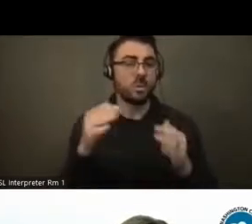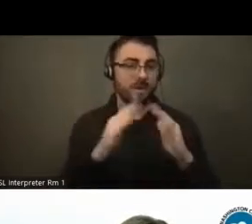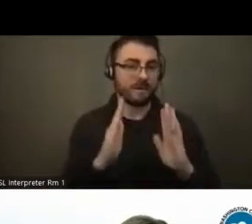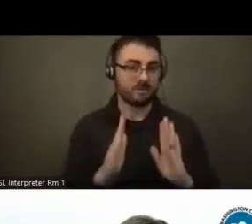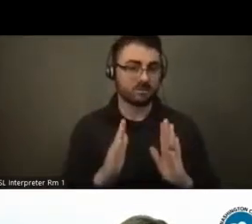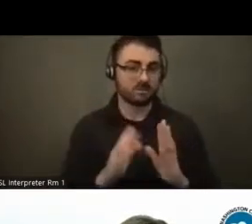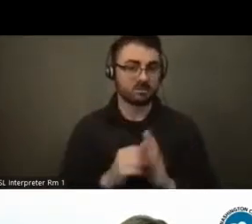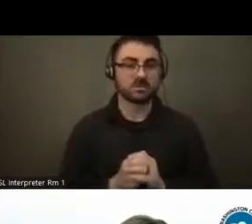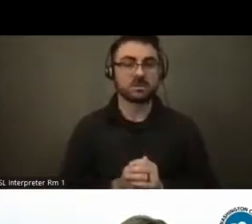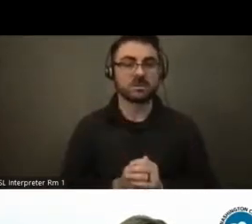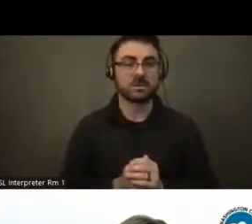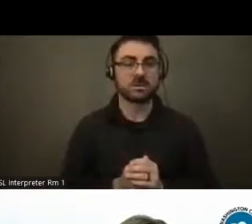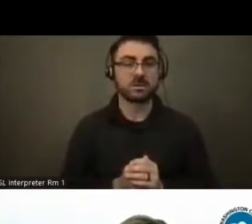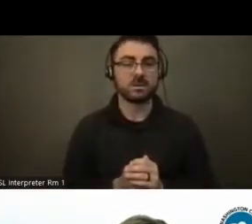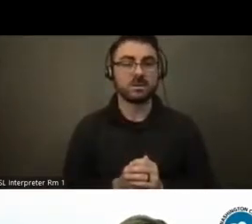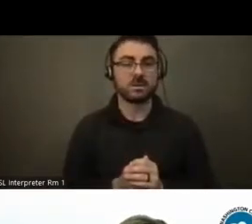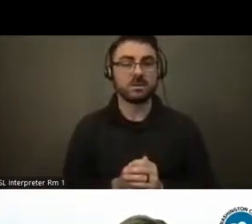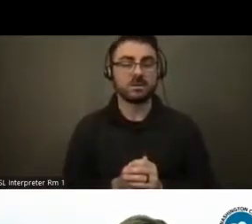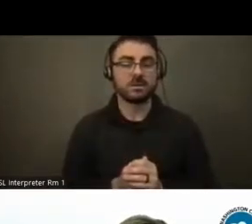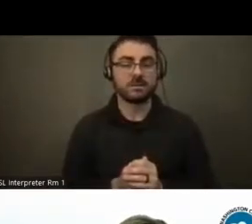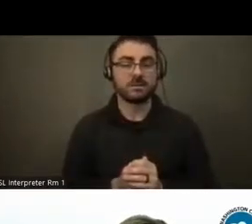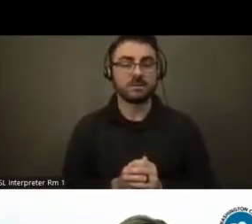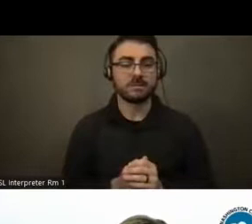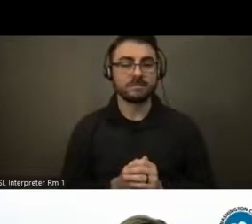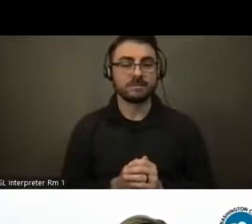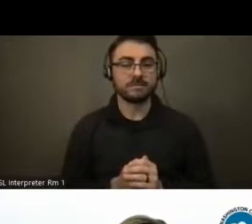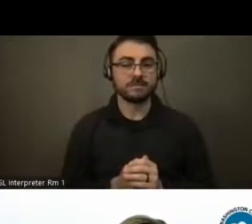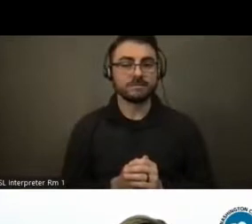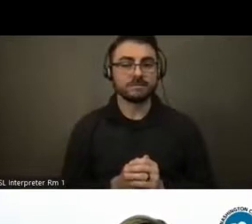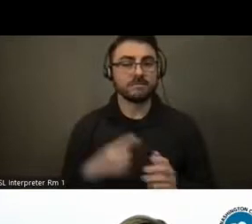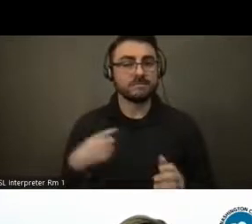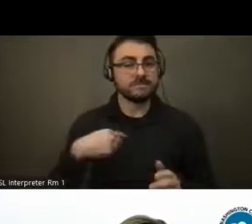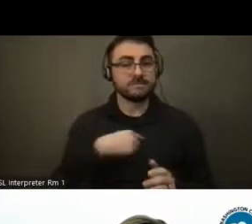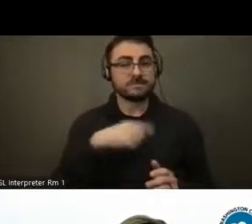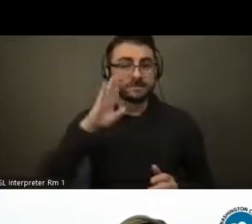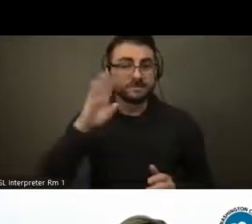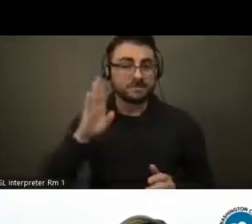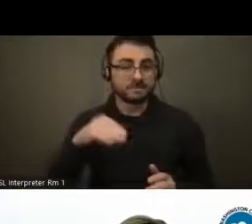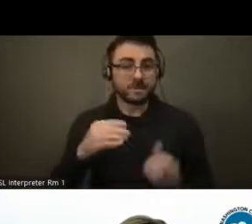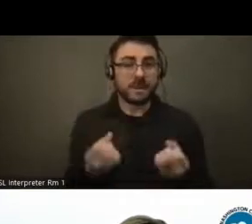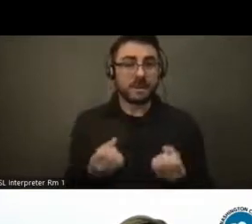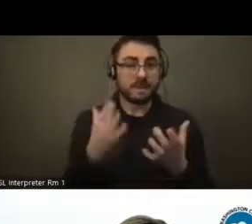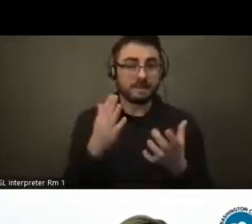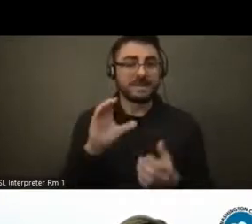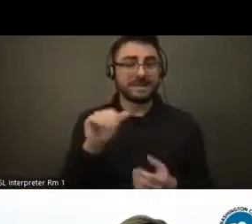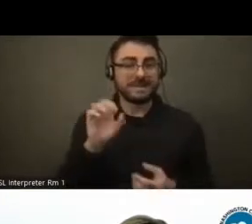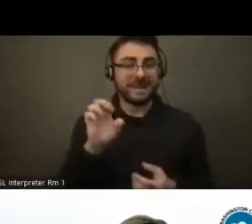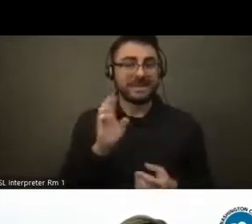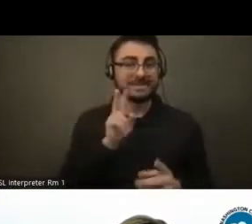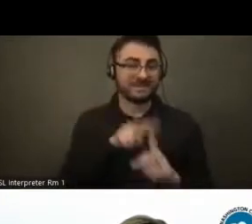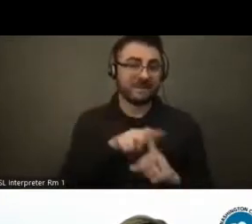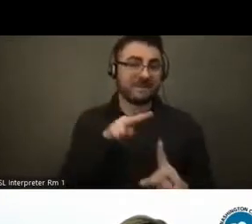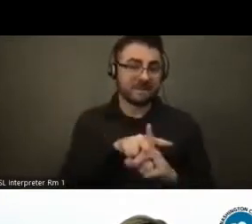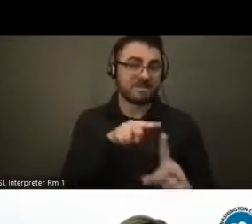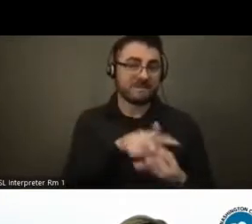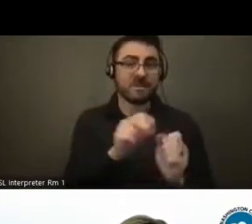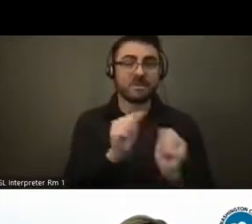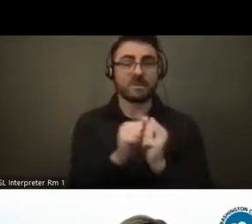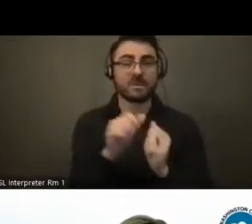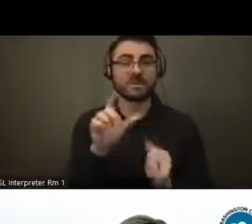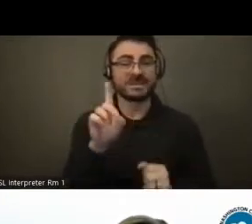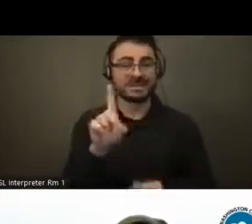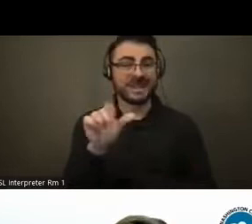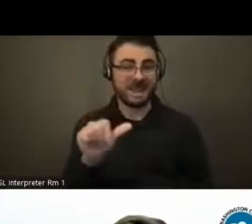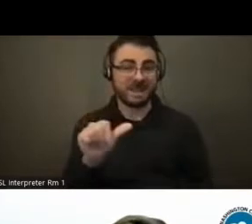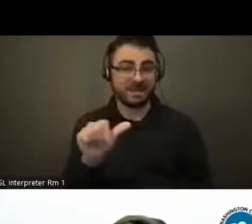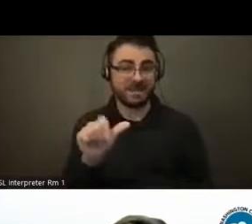that given the number of cases that are filed with the district attorney, that we need more